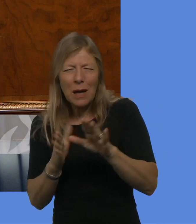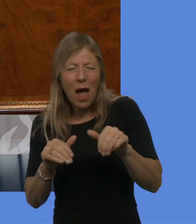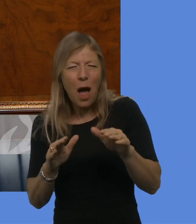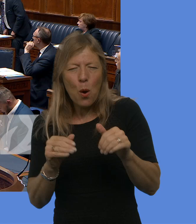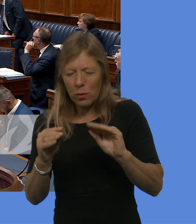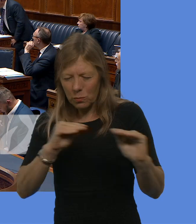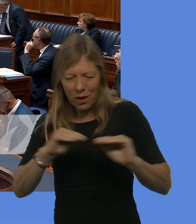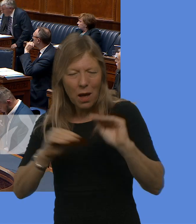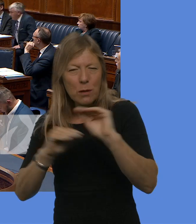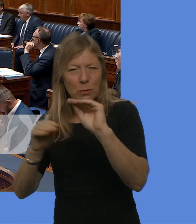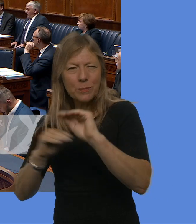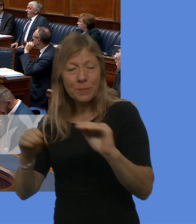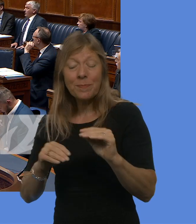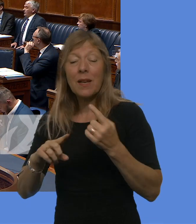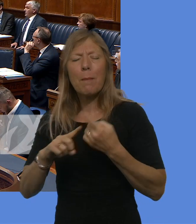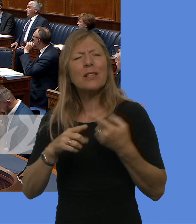schools? Minister.